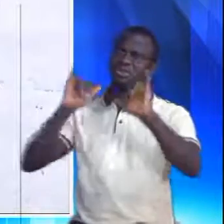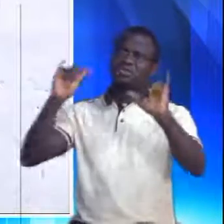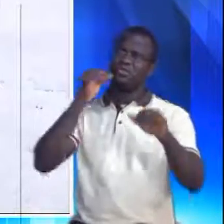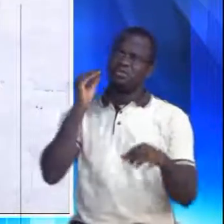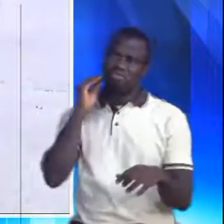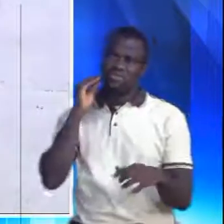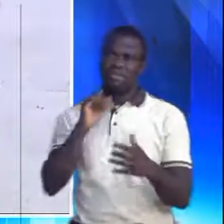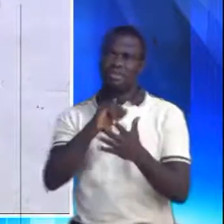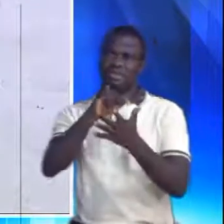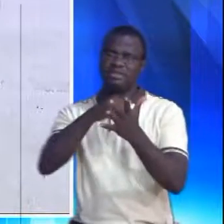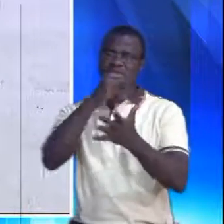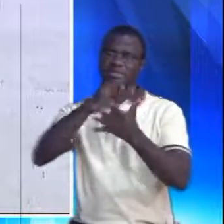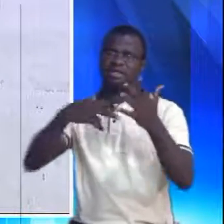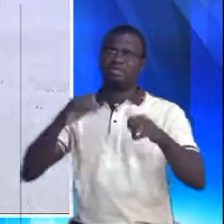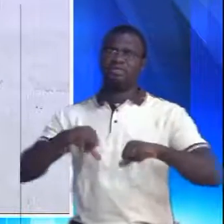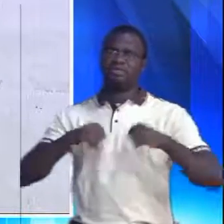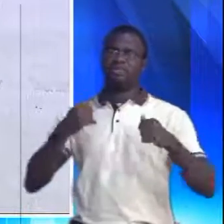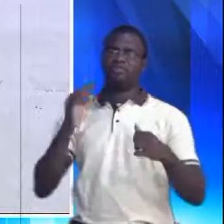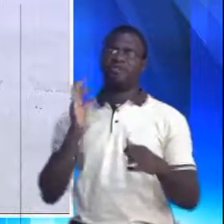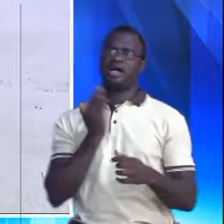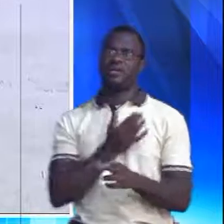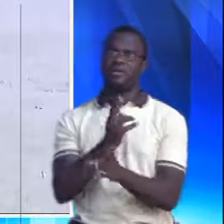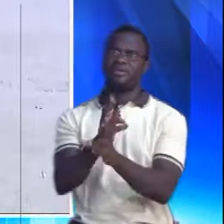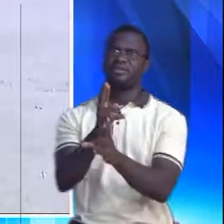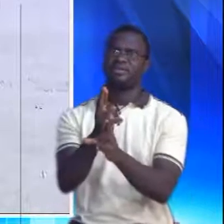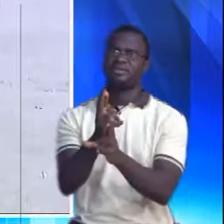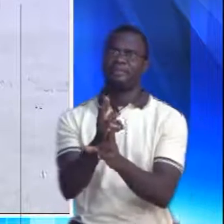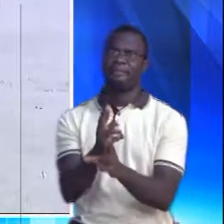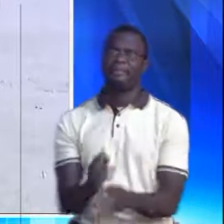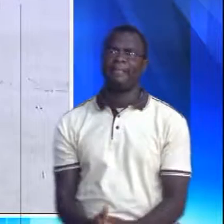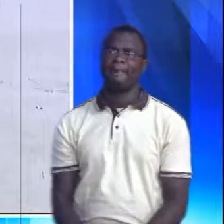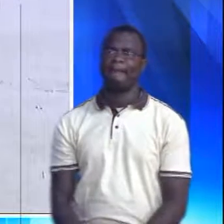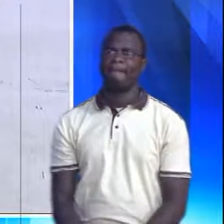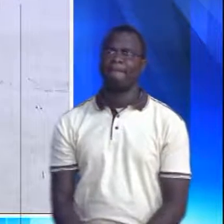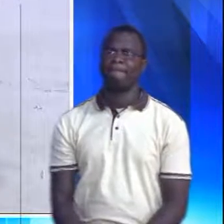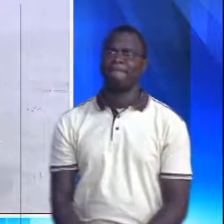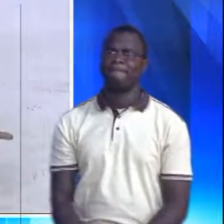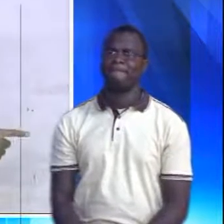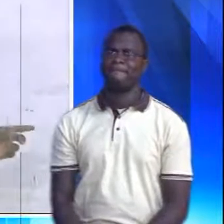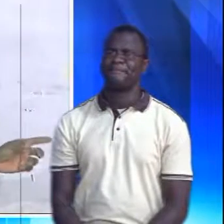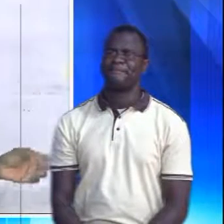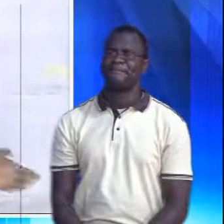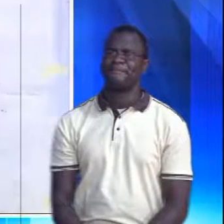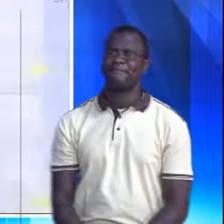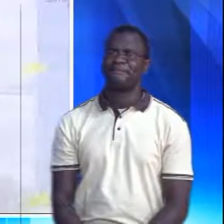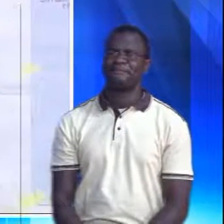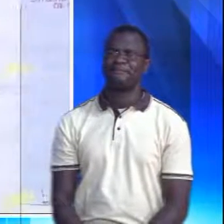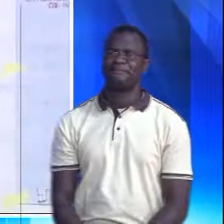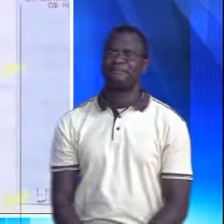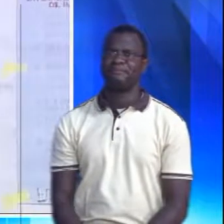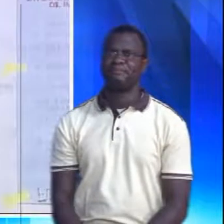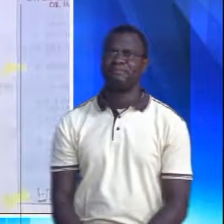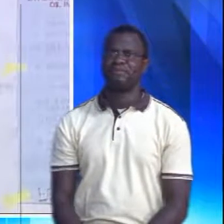suffered the war, they will tell you, the grown-up one, the elderly one, they will tell you that war is not good. So anytime there is a war, citizens will lose their